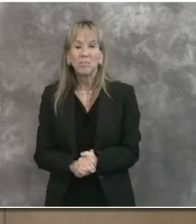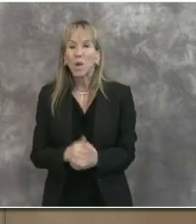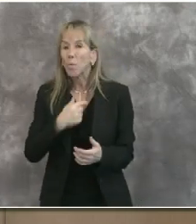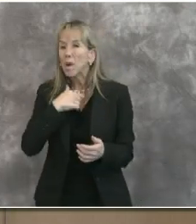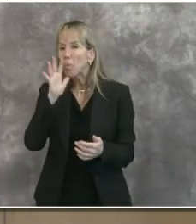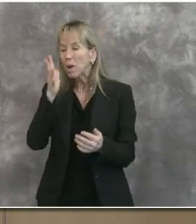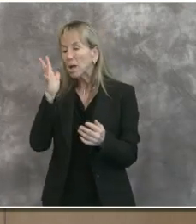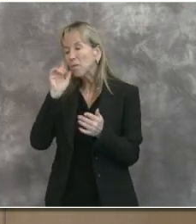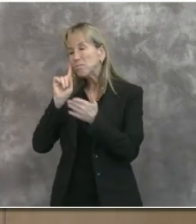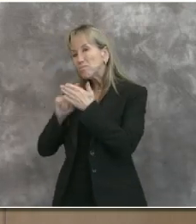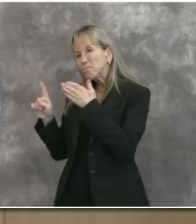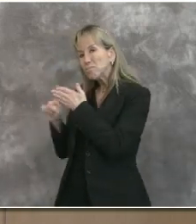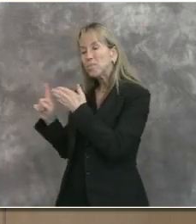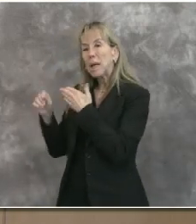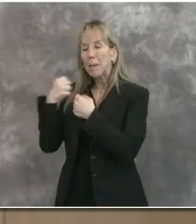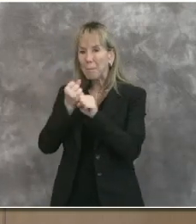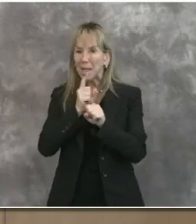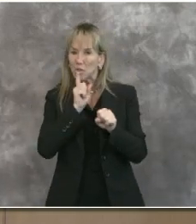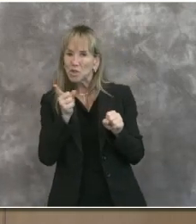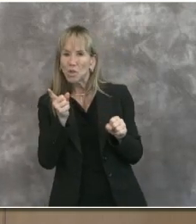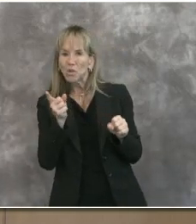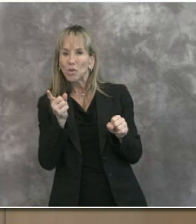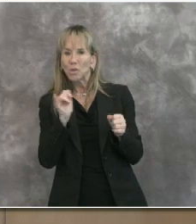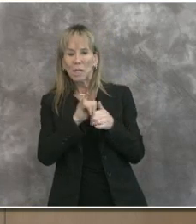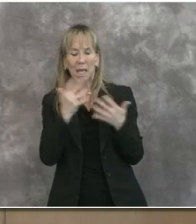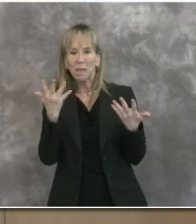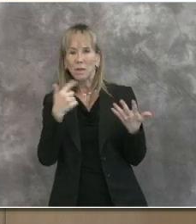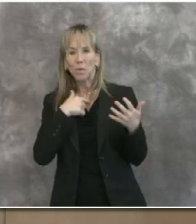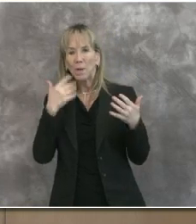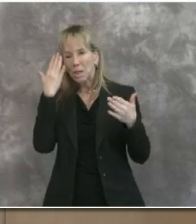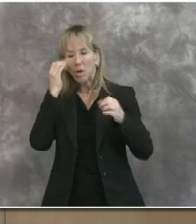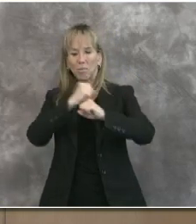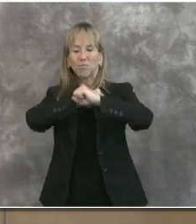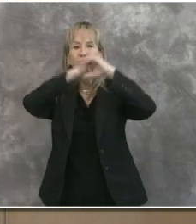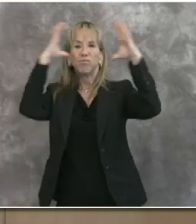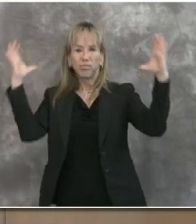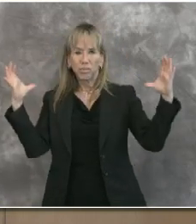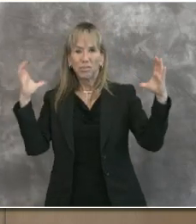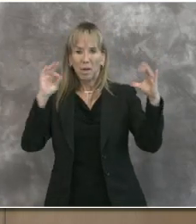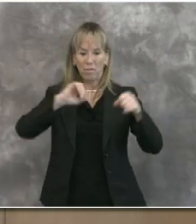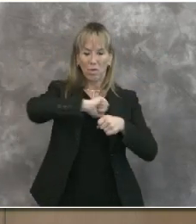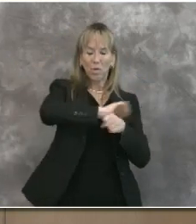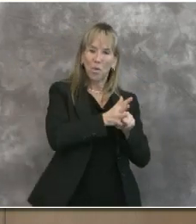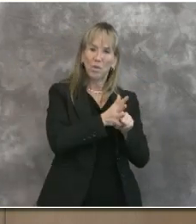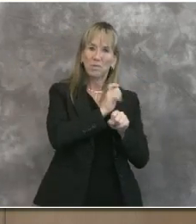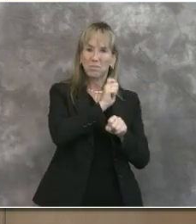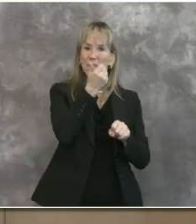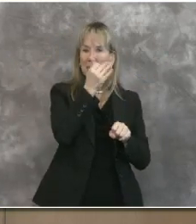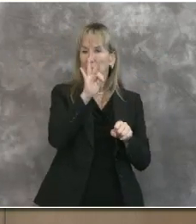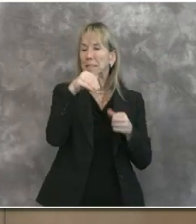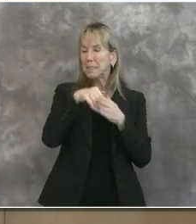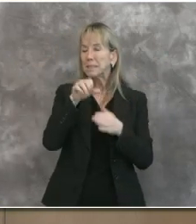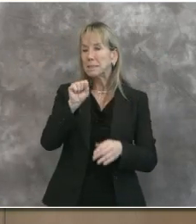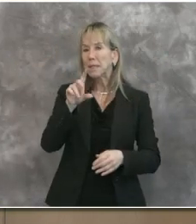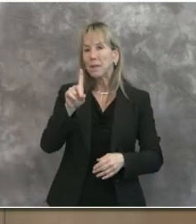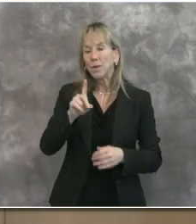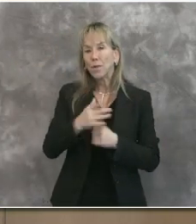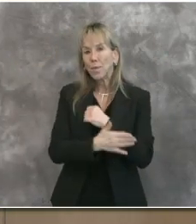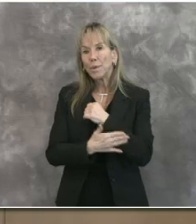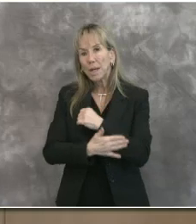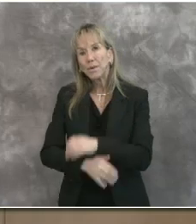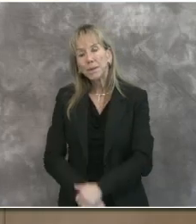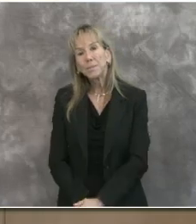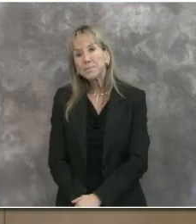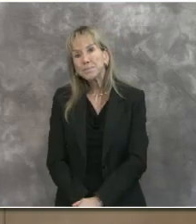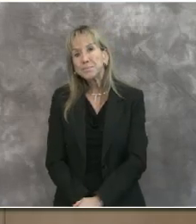that we can fully describe the impact of COVID-19 in San Diego County. Okay, great. Thank you, Dr.